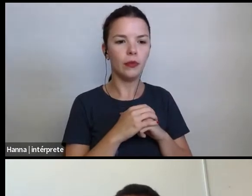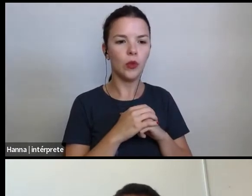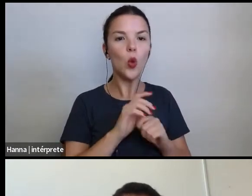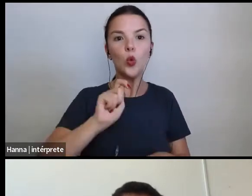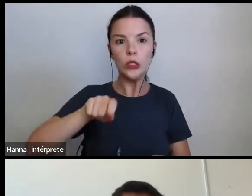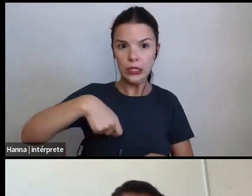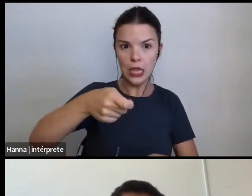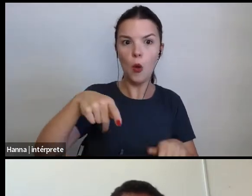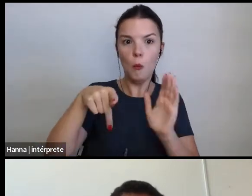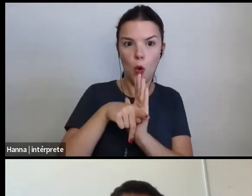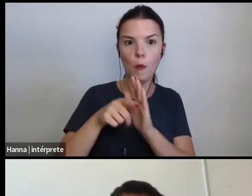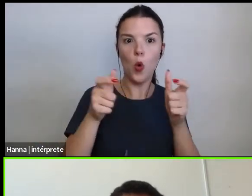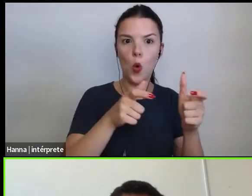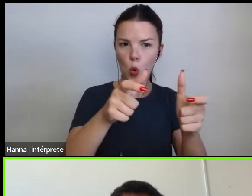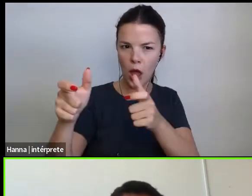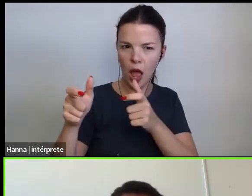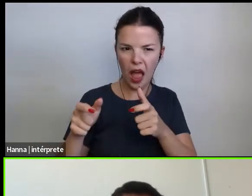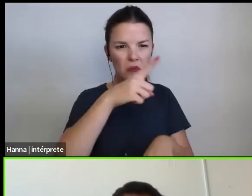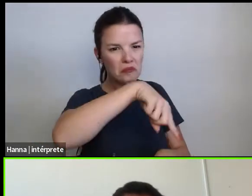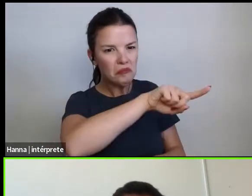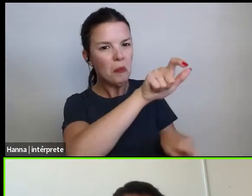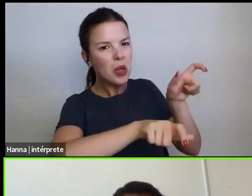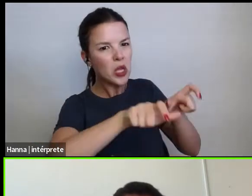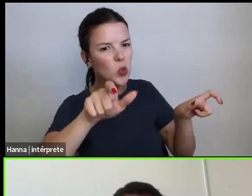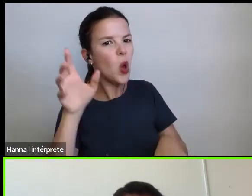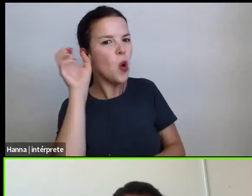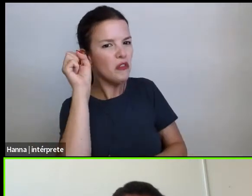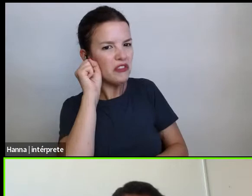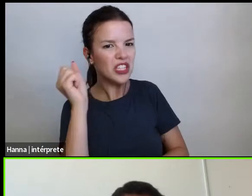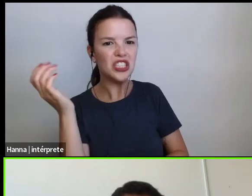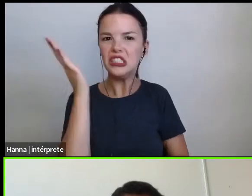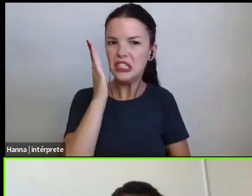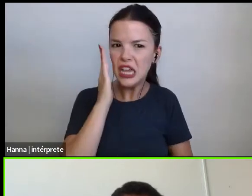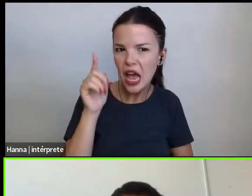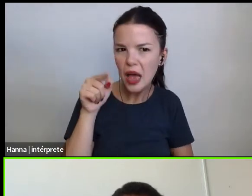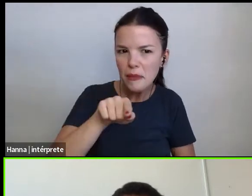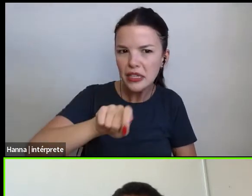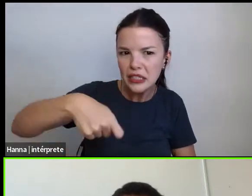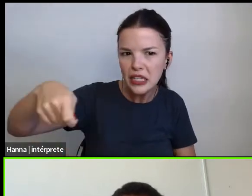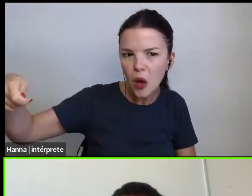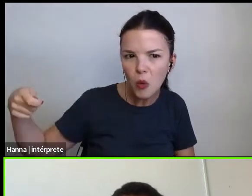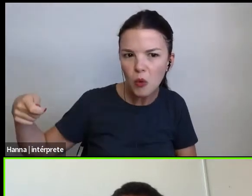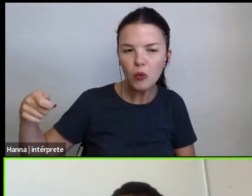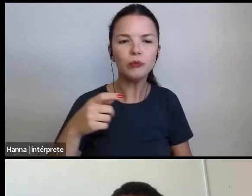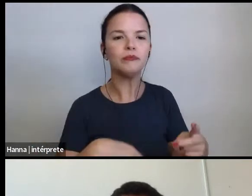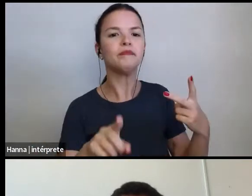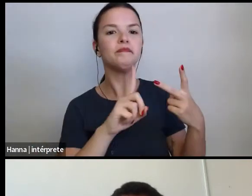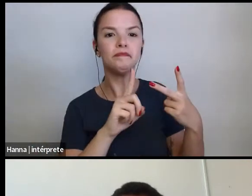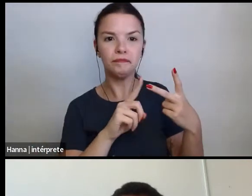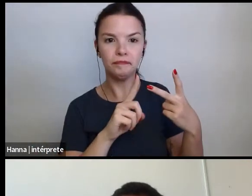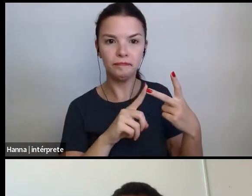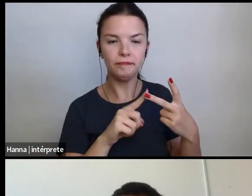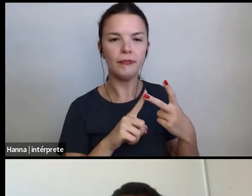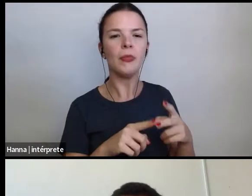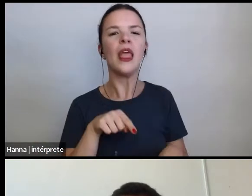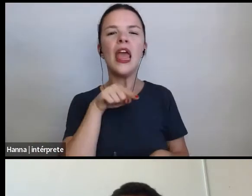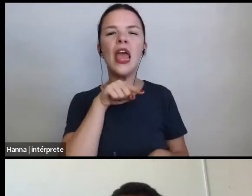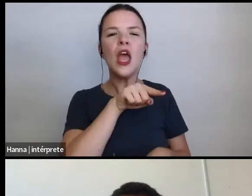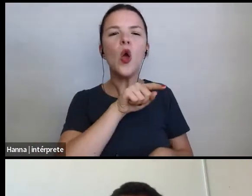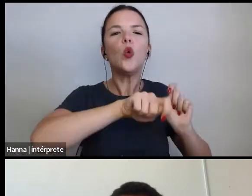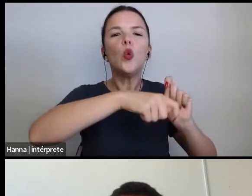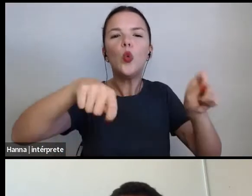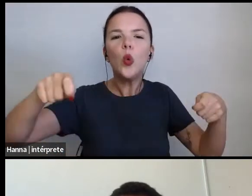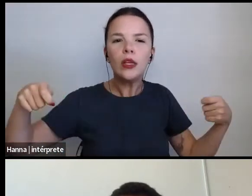known by the hearing community? And the second one, did you find that sign place names